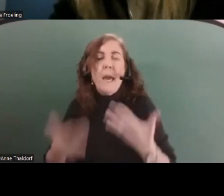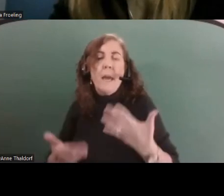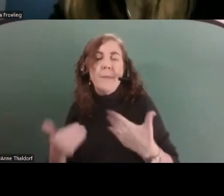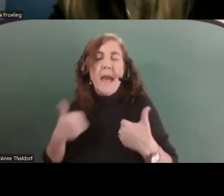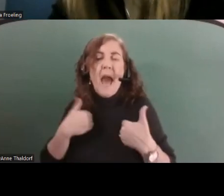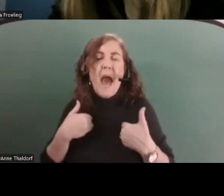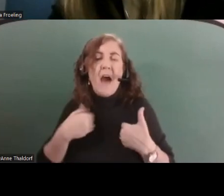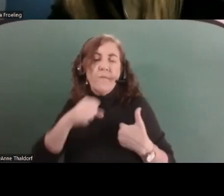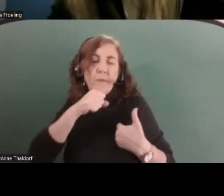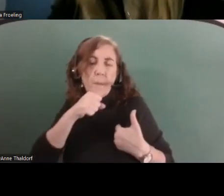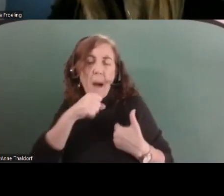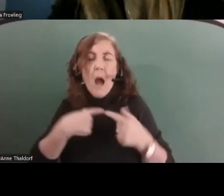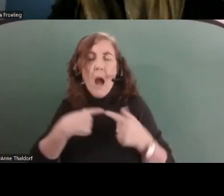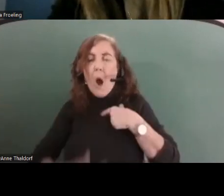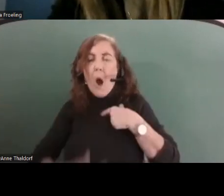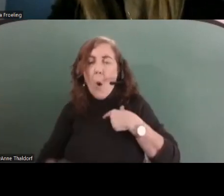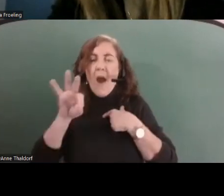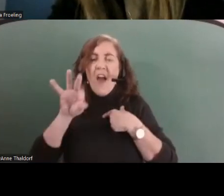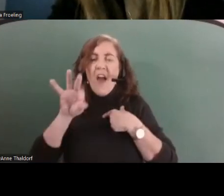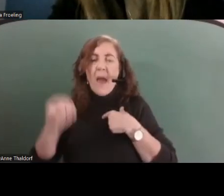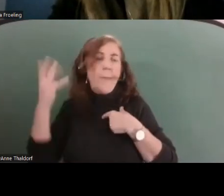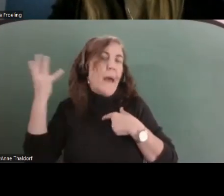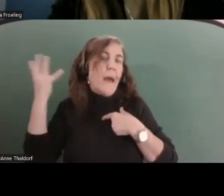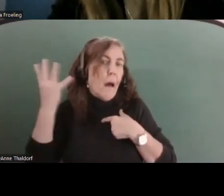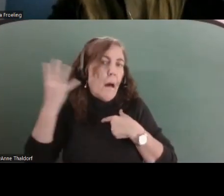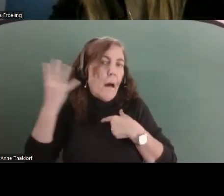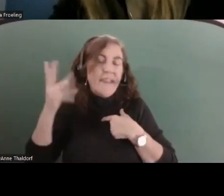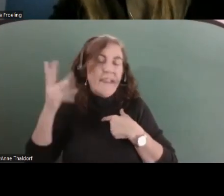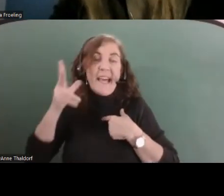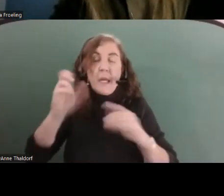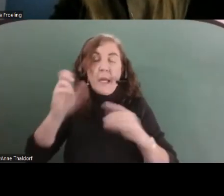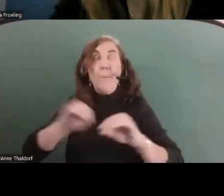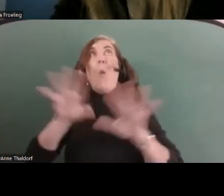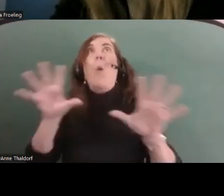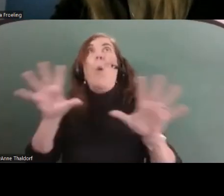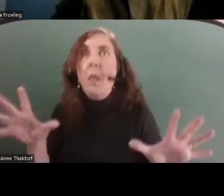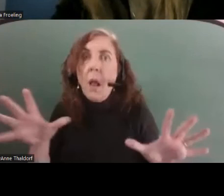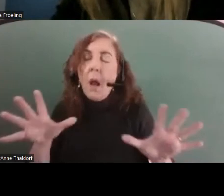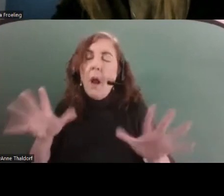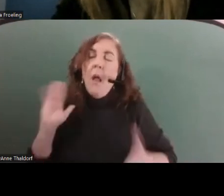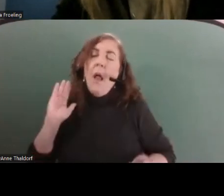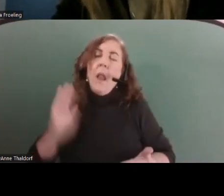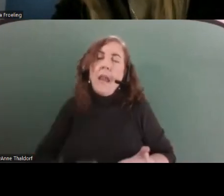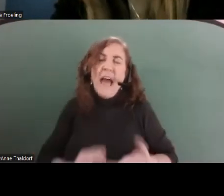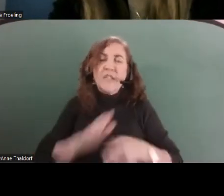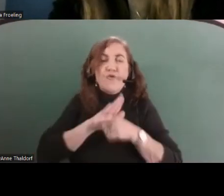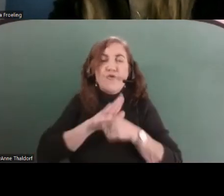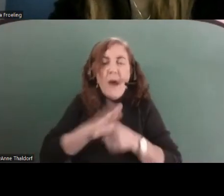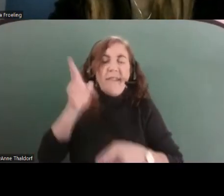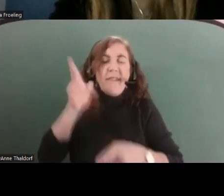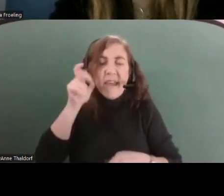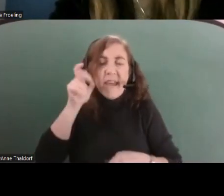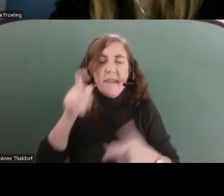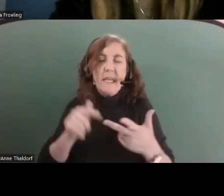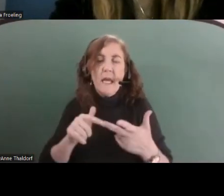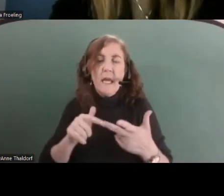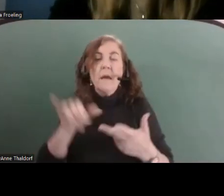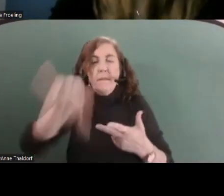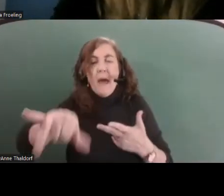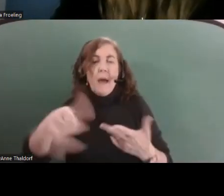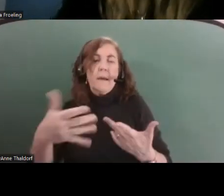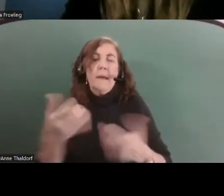And this person, their opinion was that the FM would really help, just because it makes it easier to